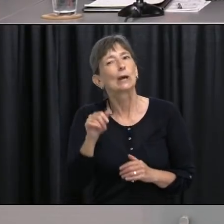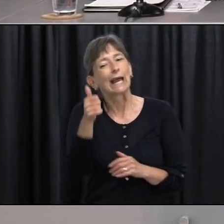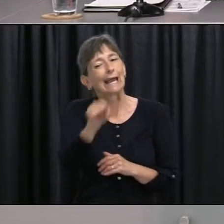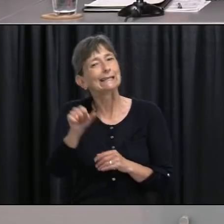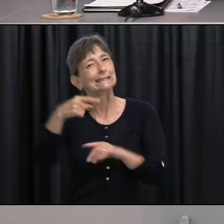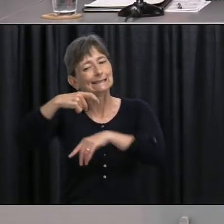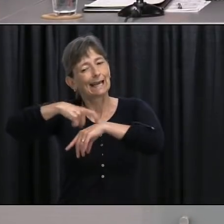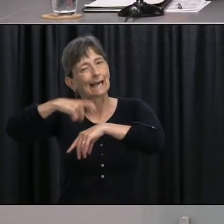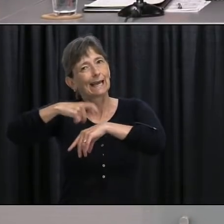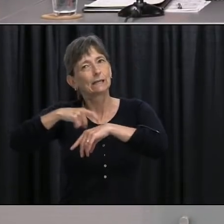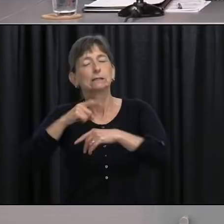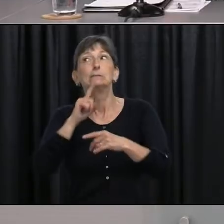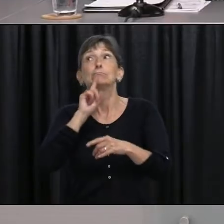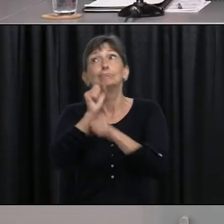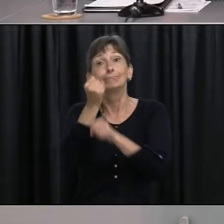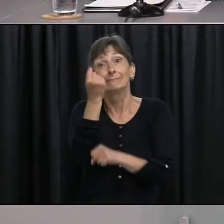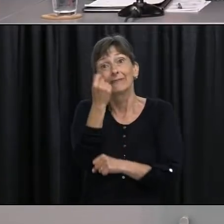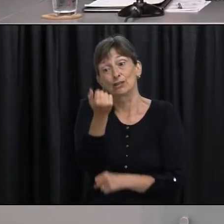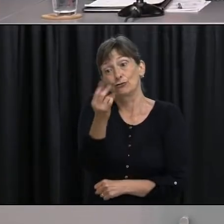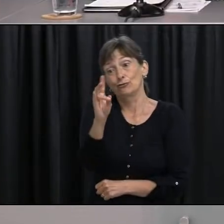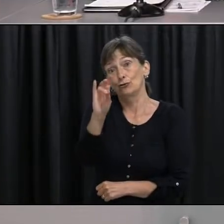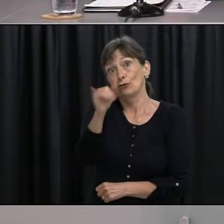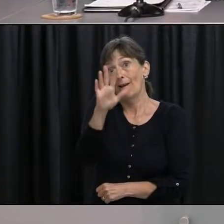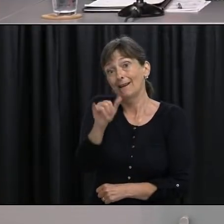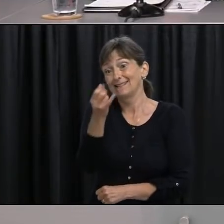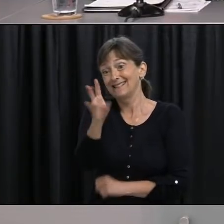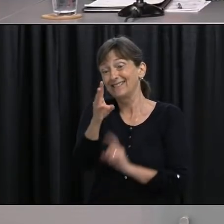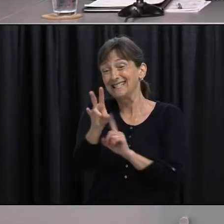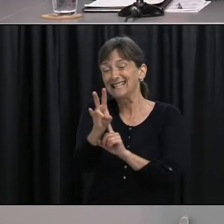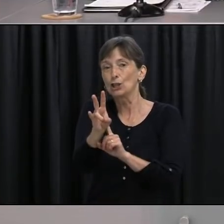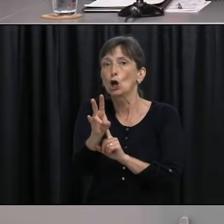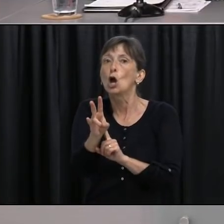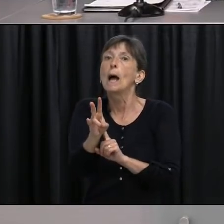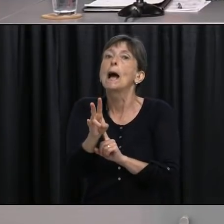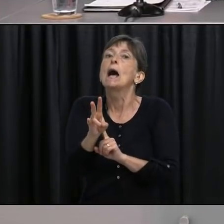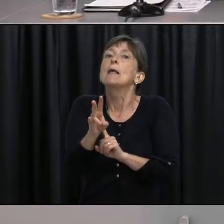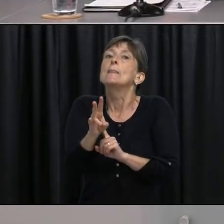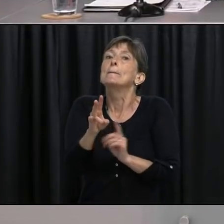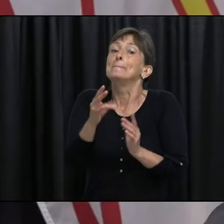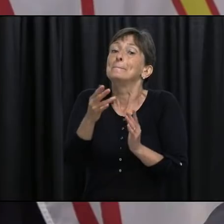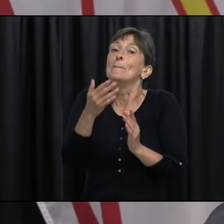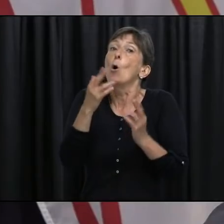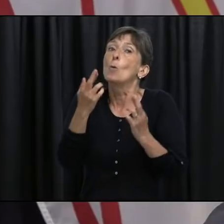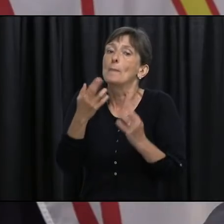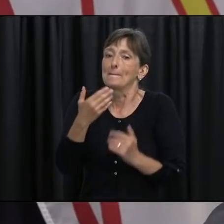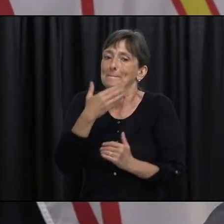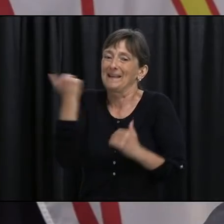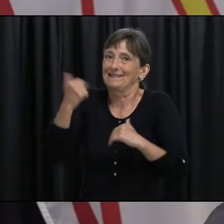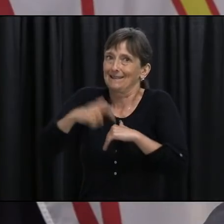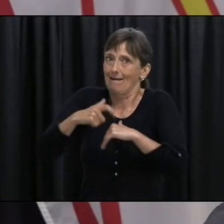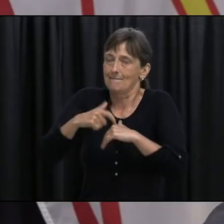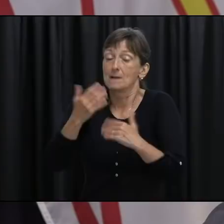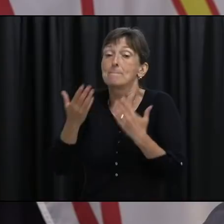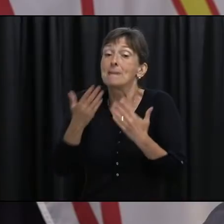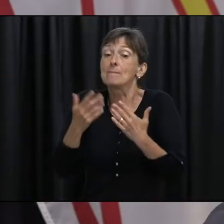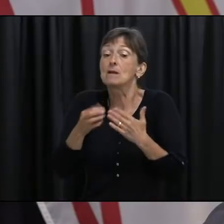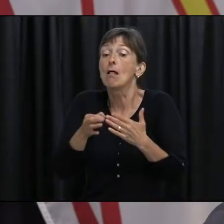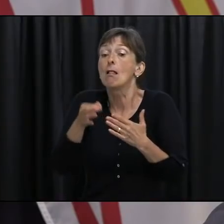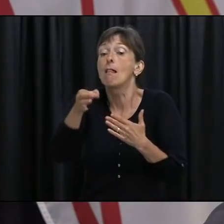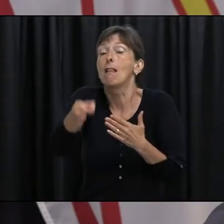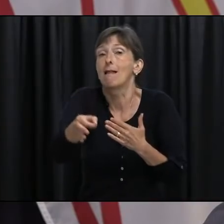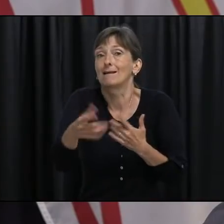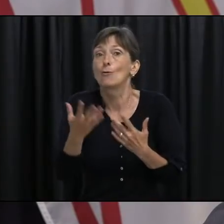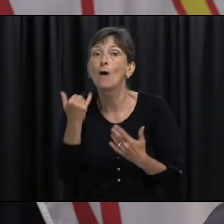That would be the earliest possible date, given the fact that, July 3rd to July 17th is one incubation period, of